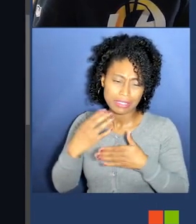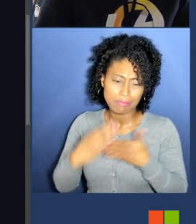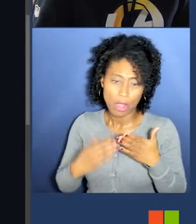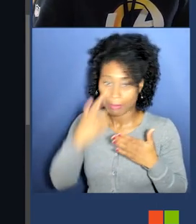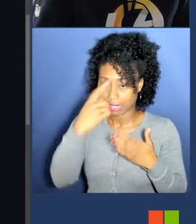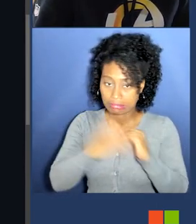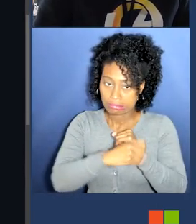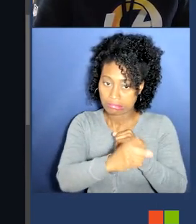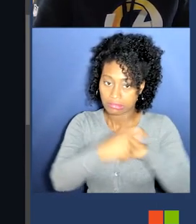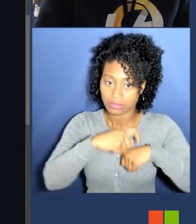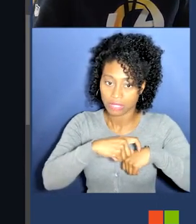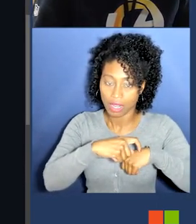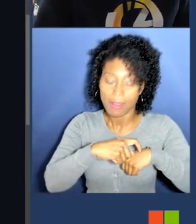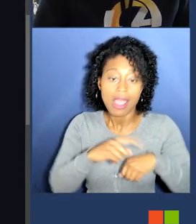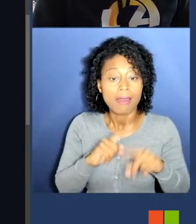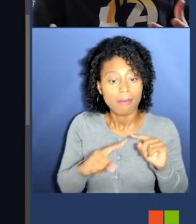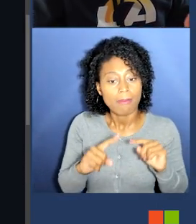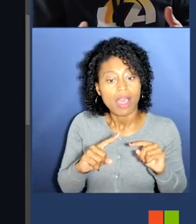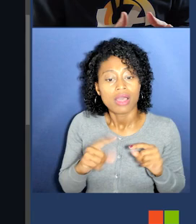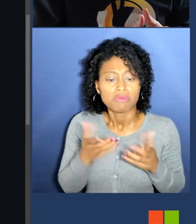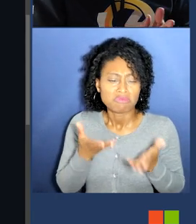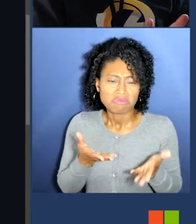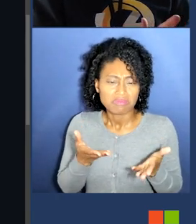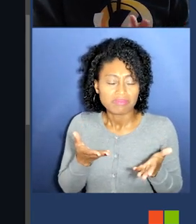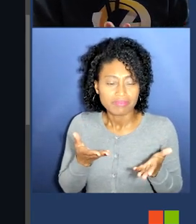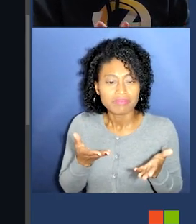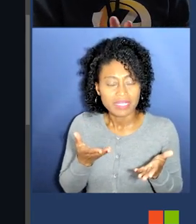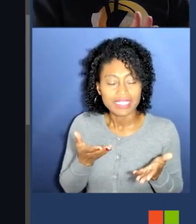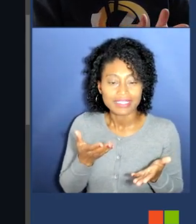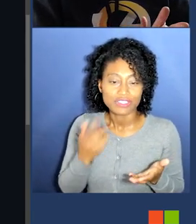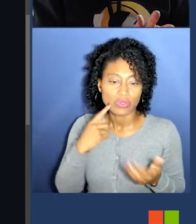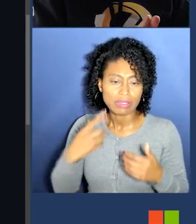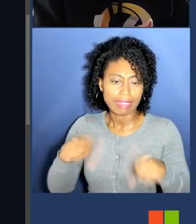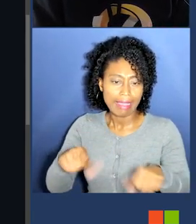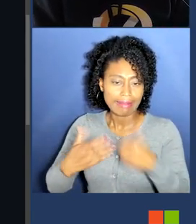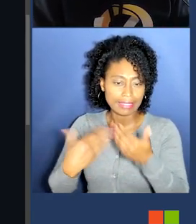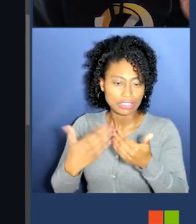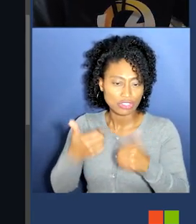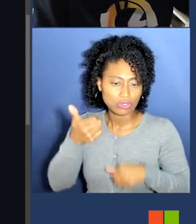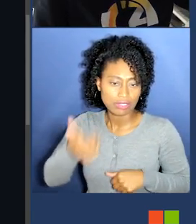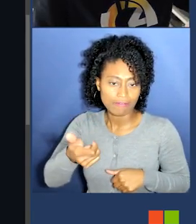have put this all together so you can easily set up the Azure side of things